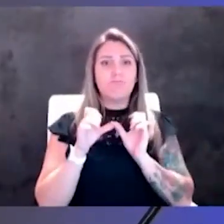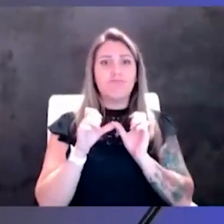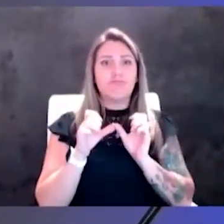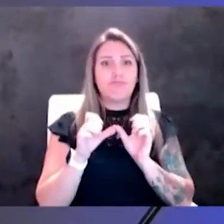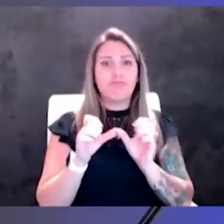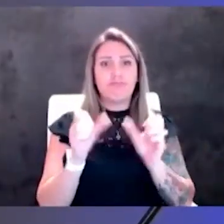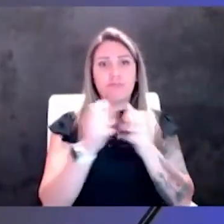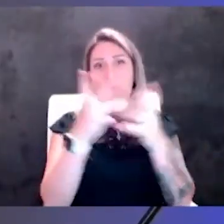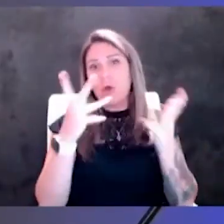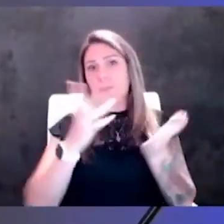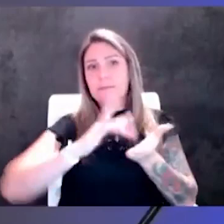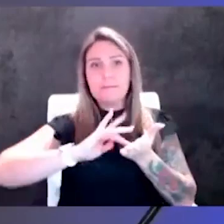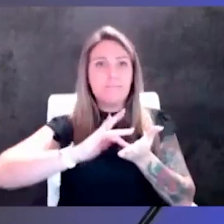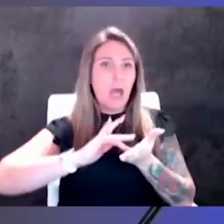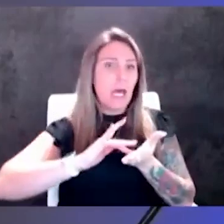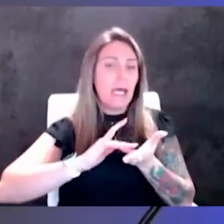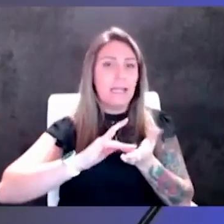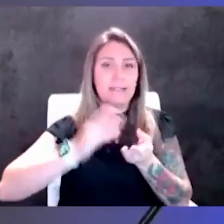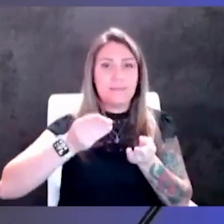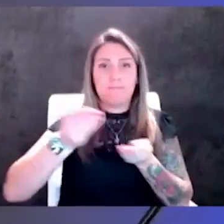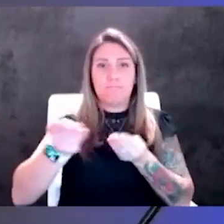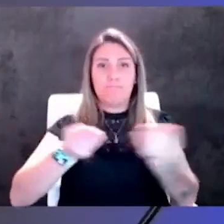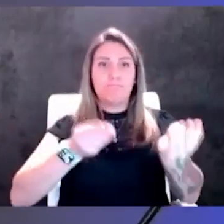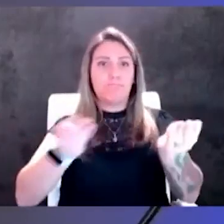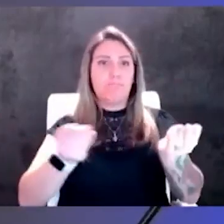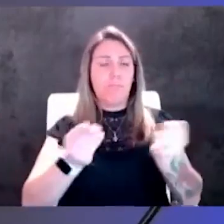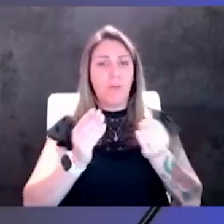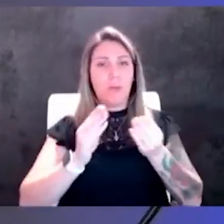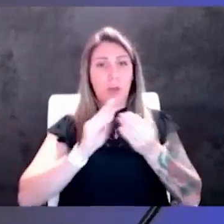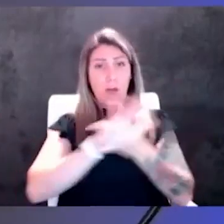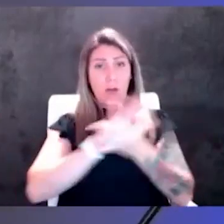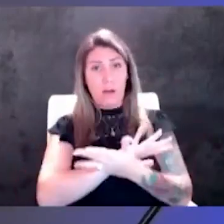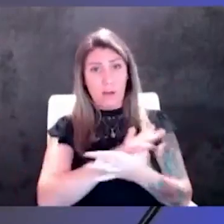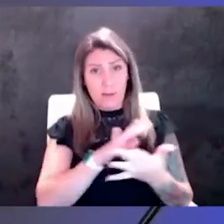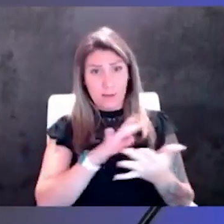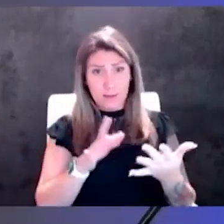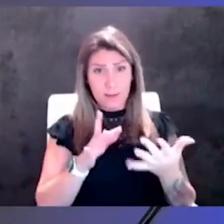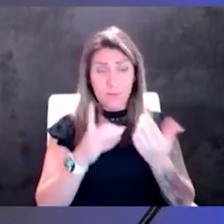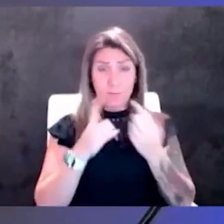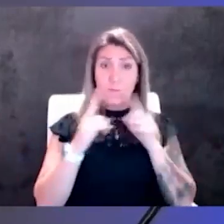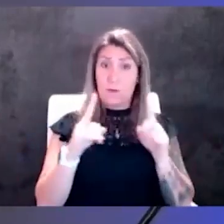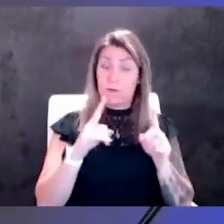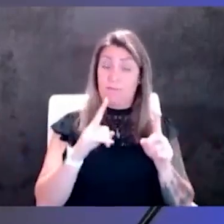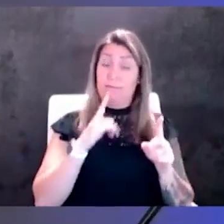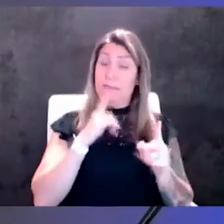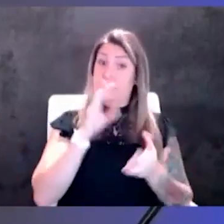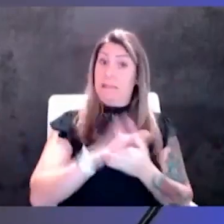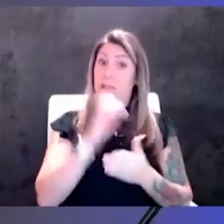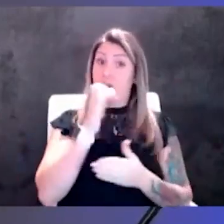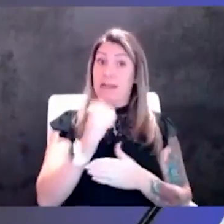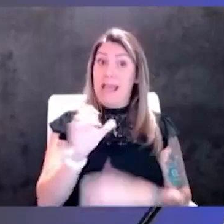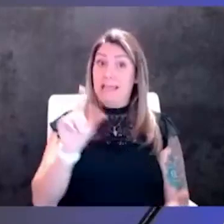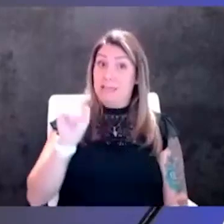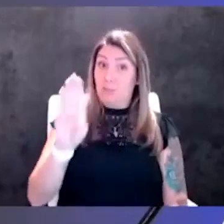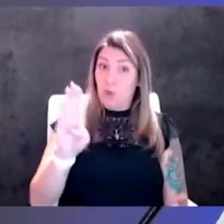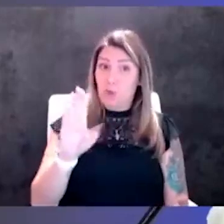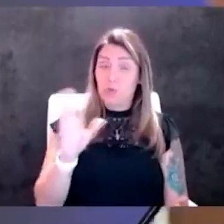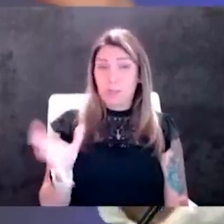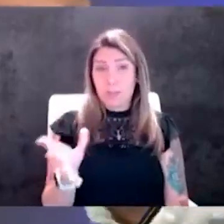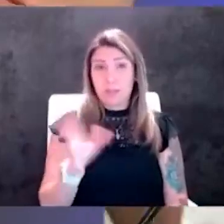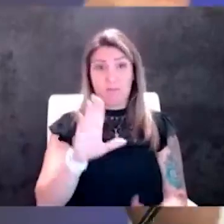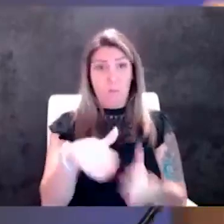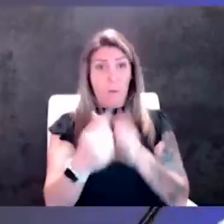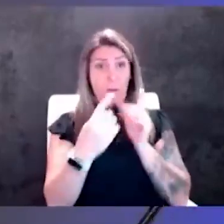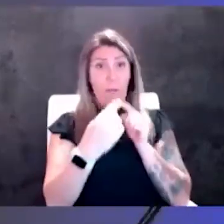drugs because that's what worked, believe it or not, in tuberculosis. All antibiotics were developed as